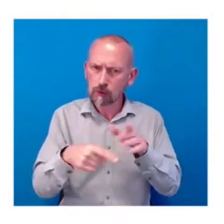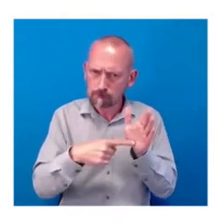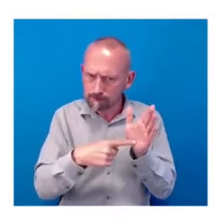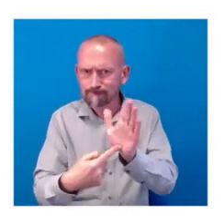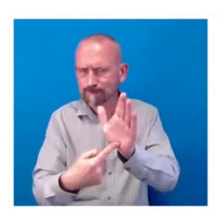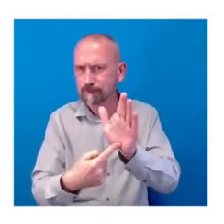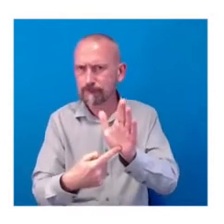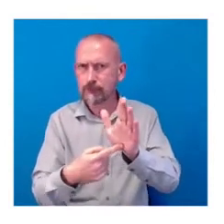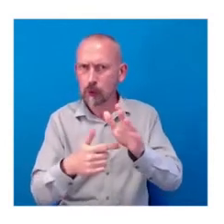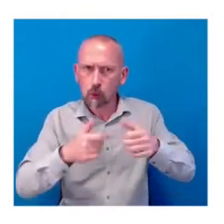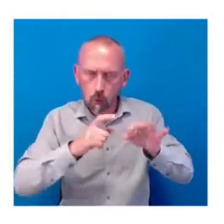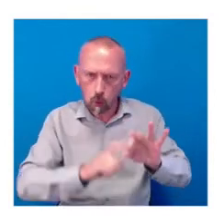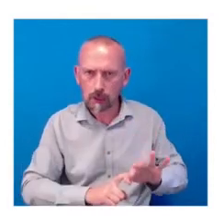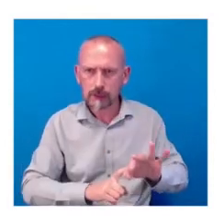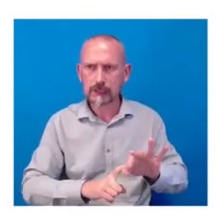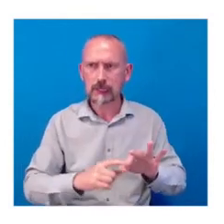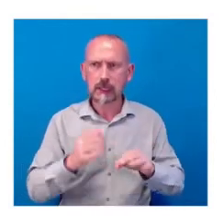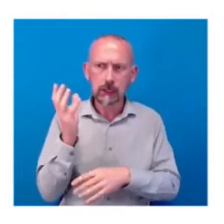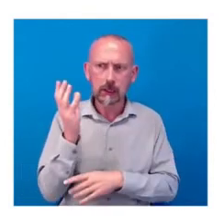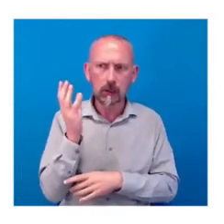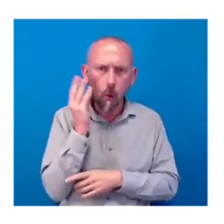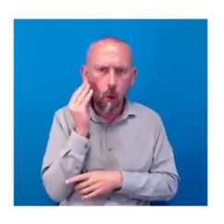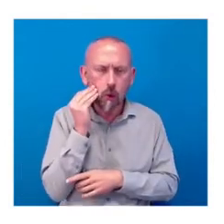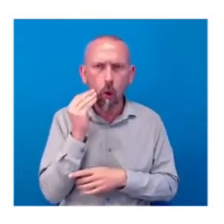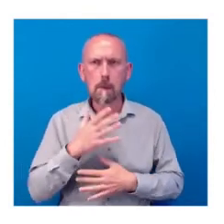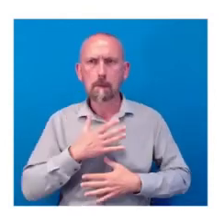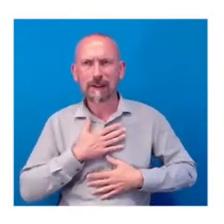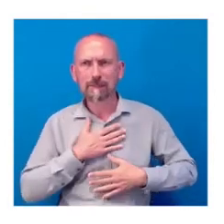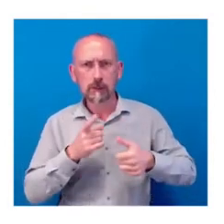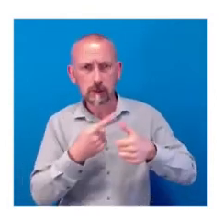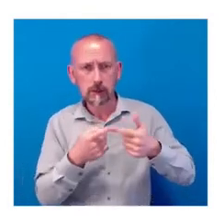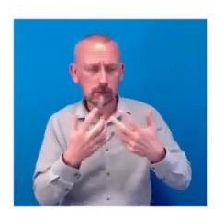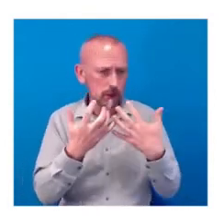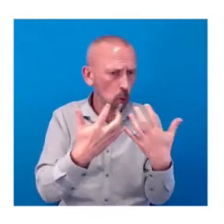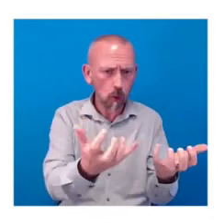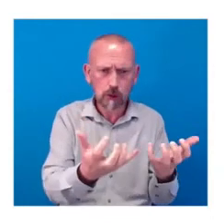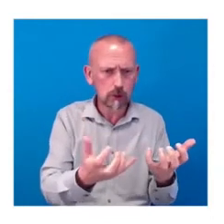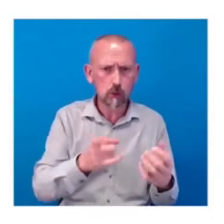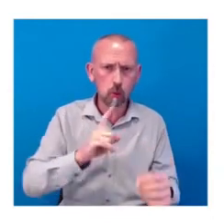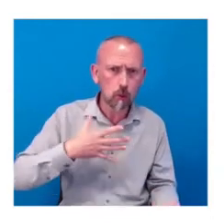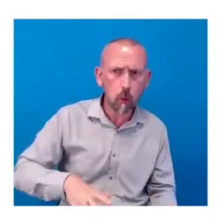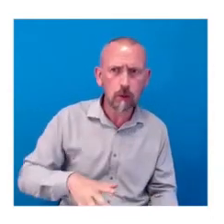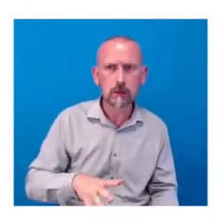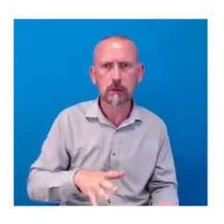you know, what audience preferences are in terms of both style,